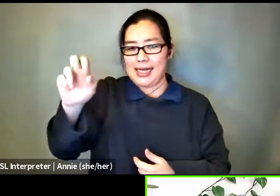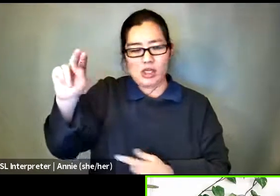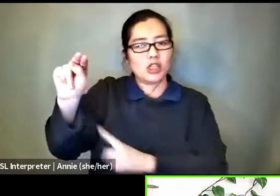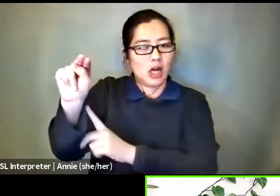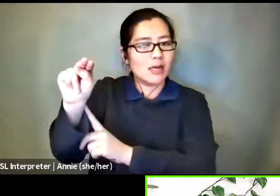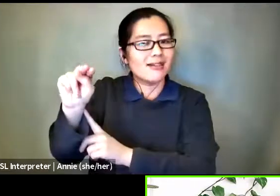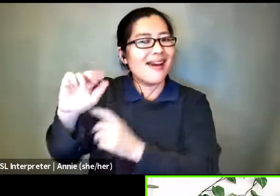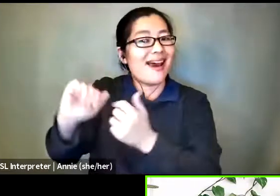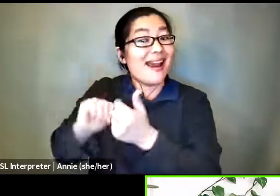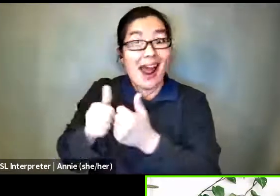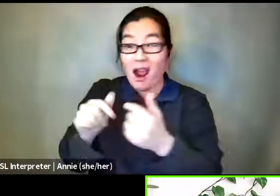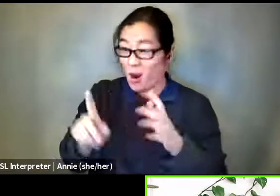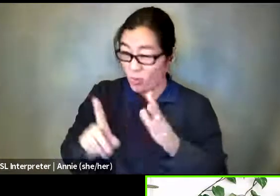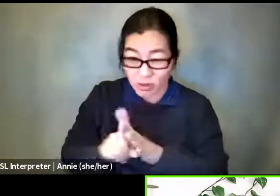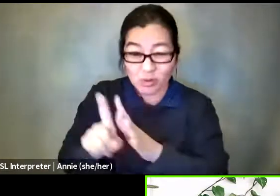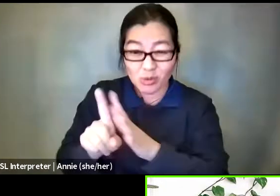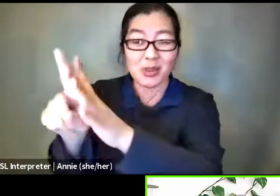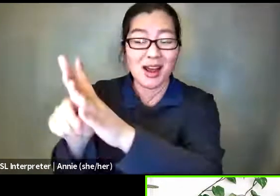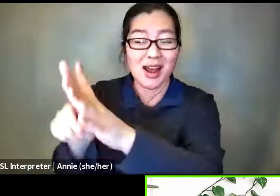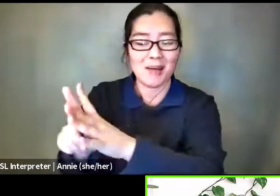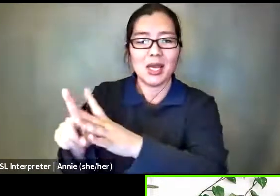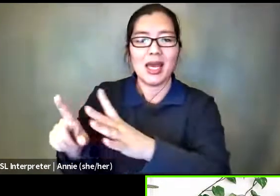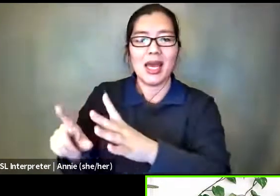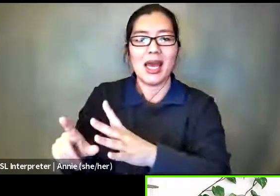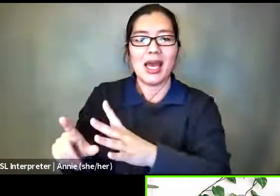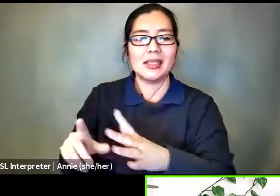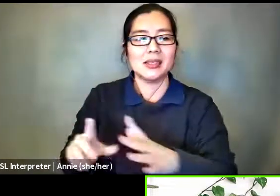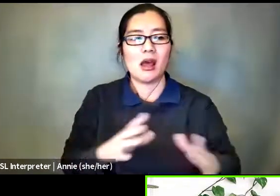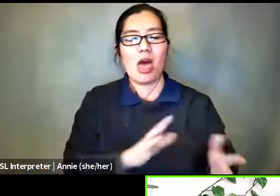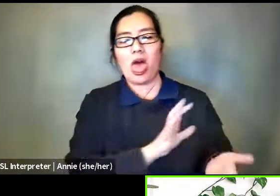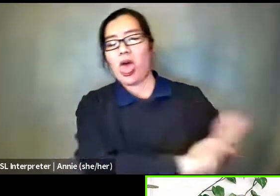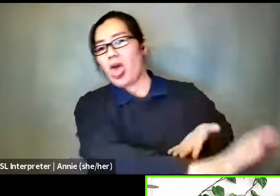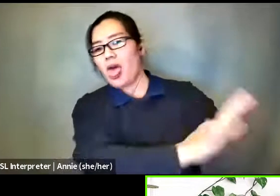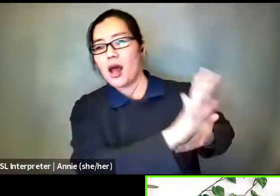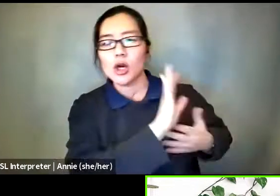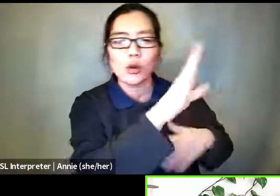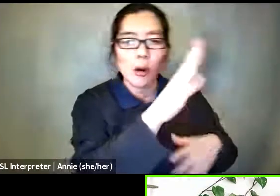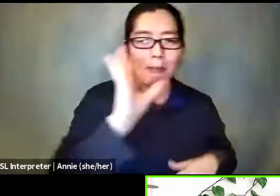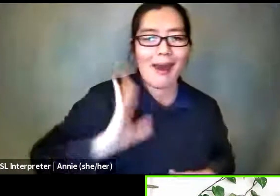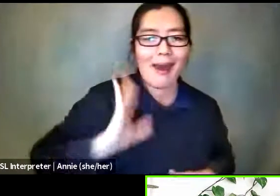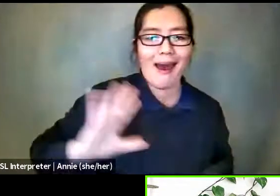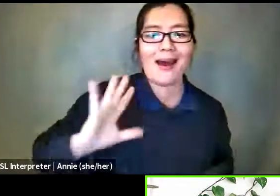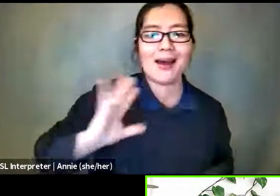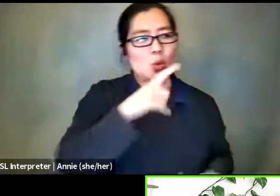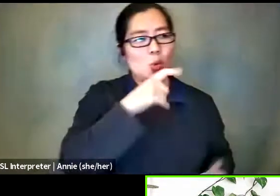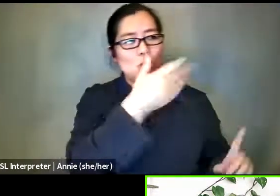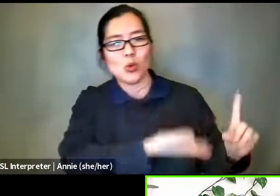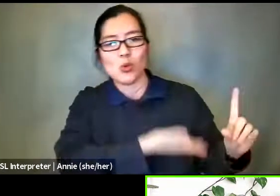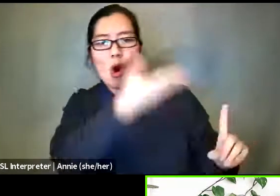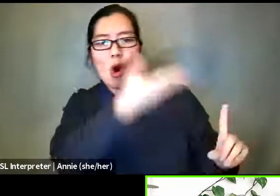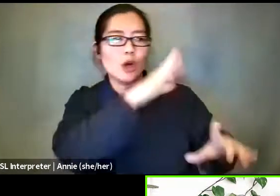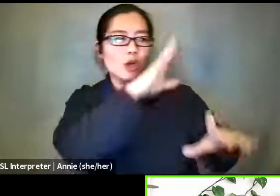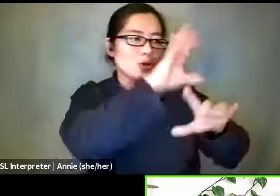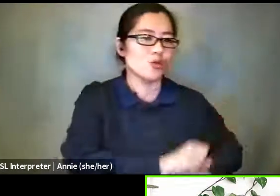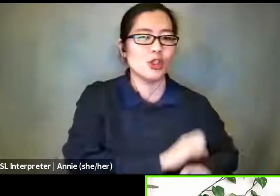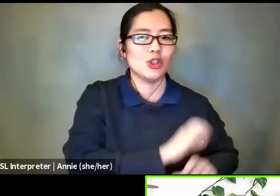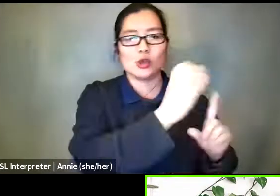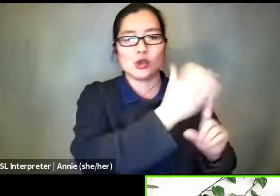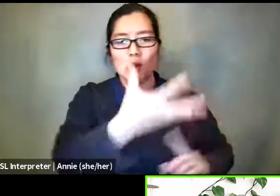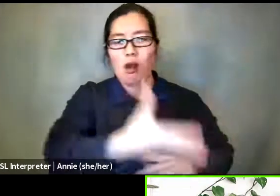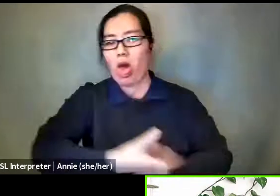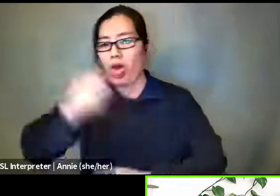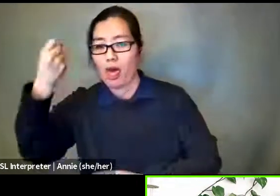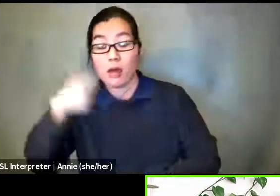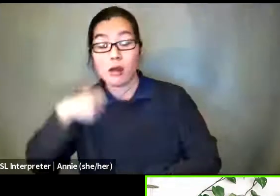up is not telling us who we are and what our cultures and languages and traditions are. Colonization seeks